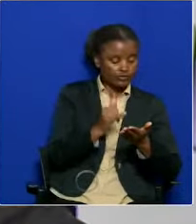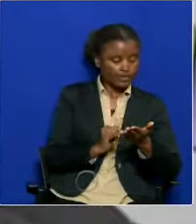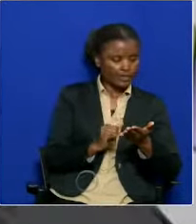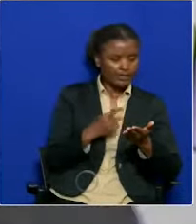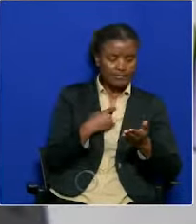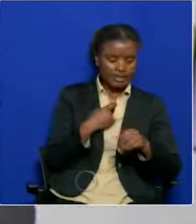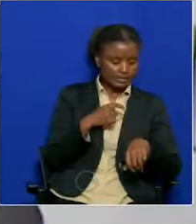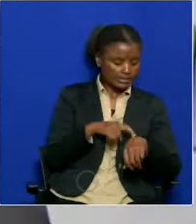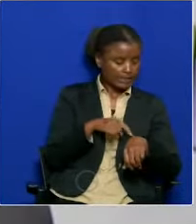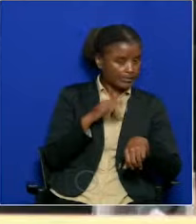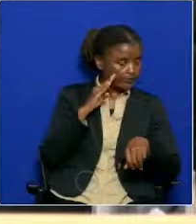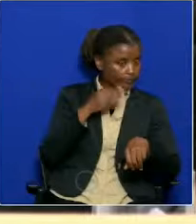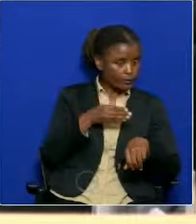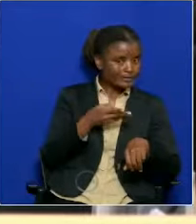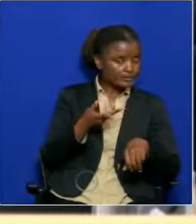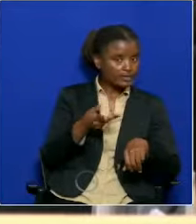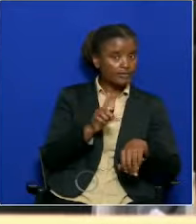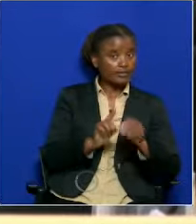happened.